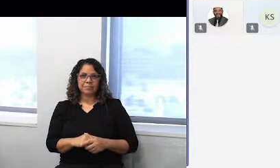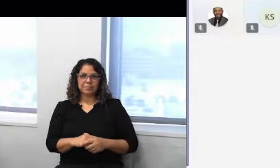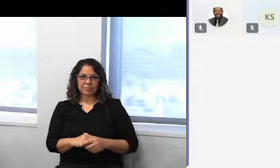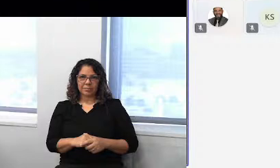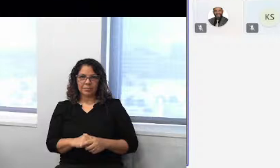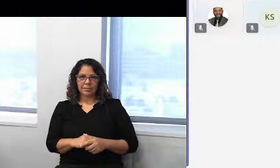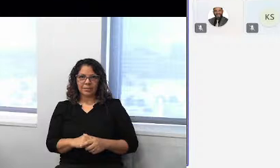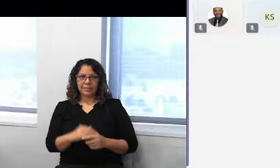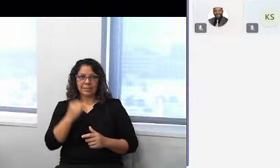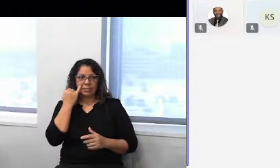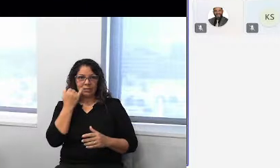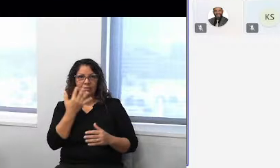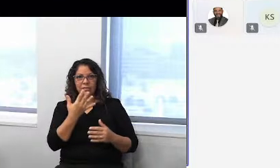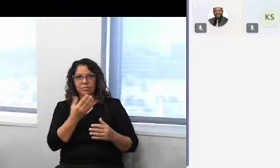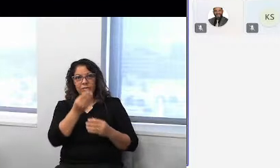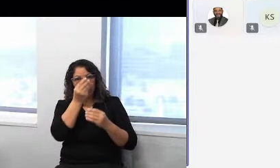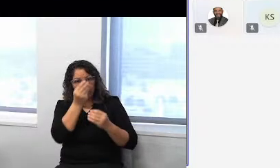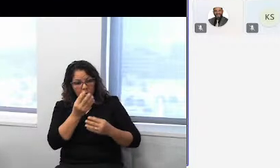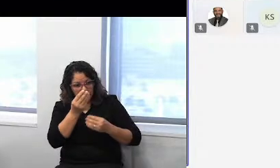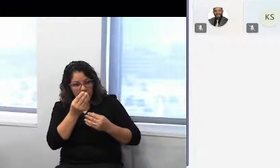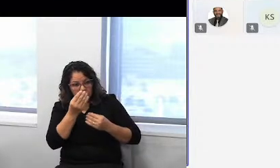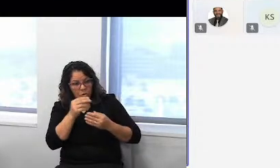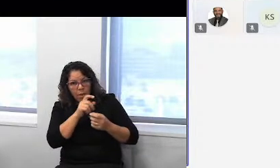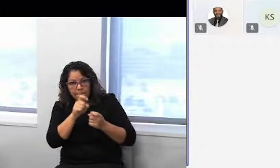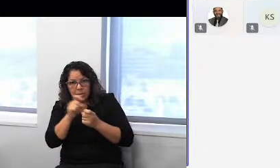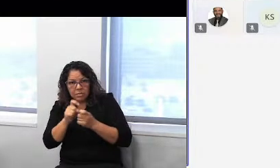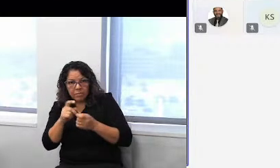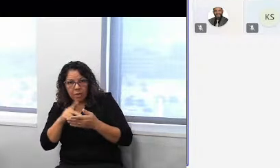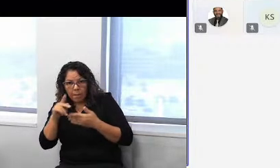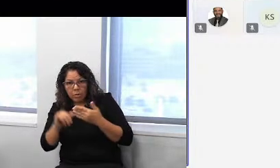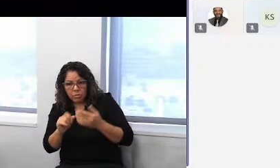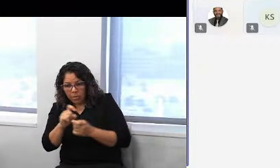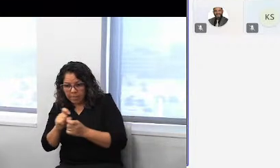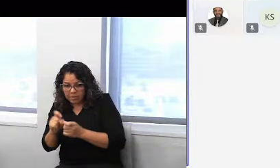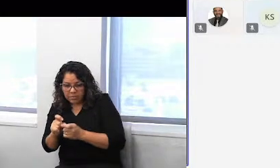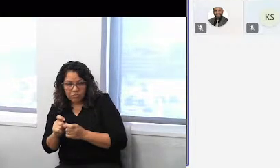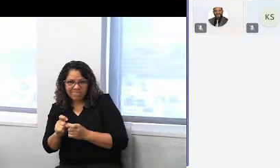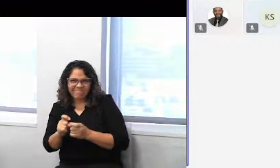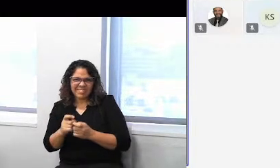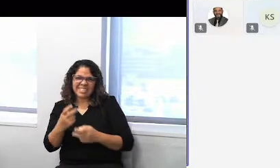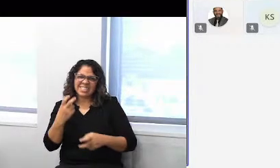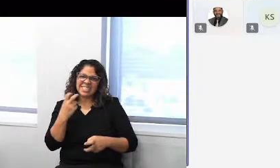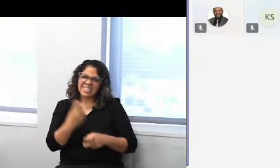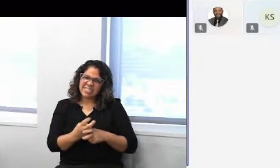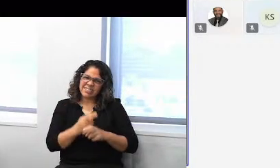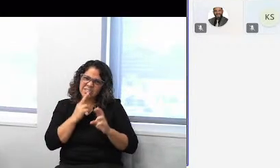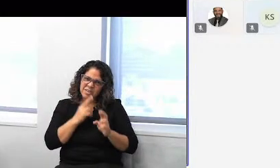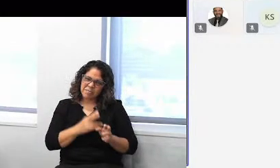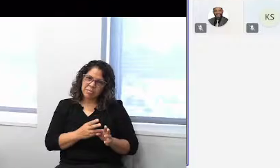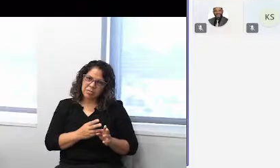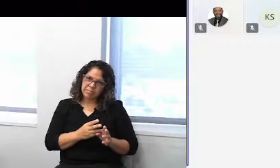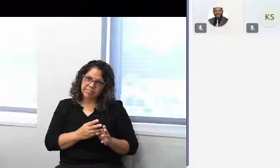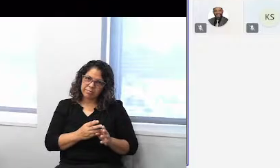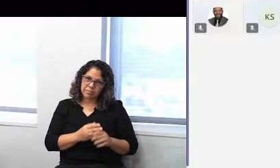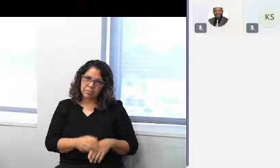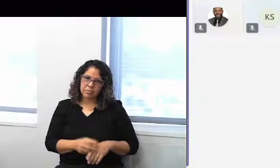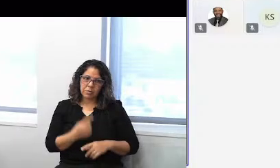answer is yes, it could. Okay. But you said will, and that's very much different. You answered the question,